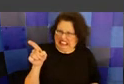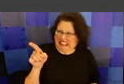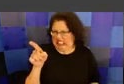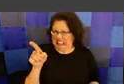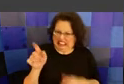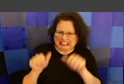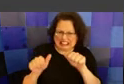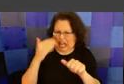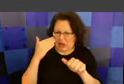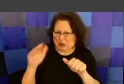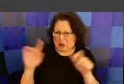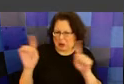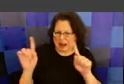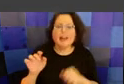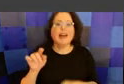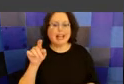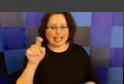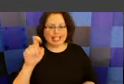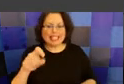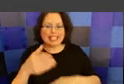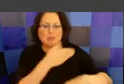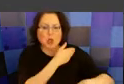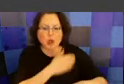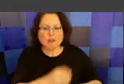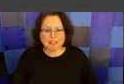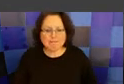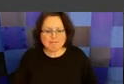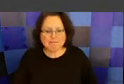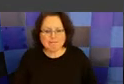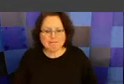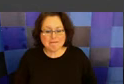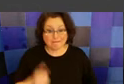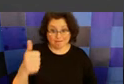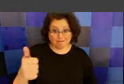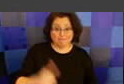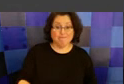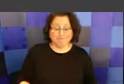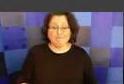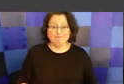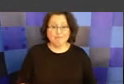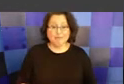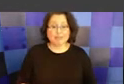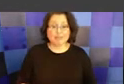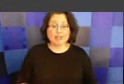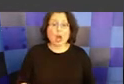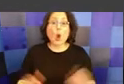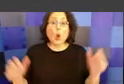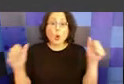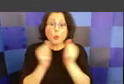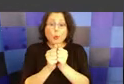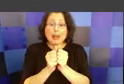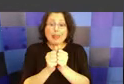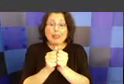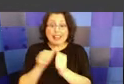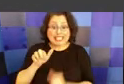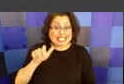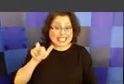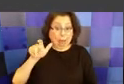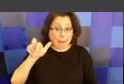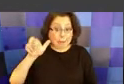So we're trying to do that. And as far as the steps, I'm